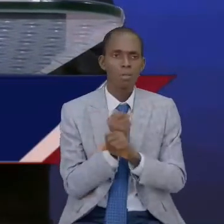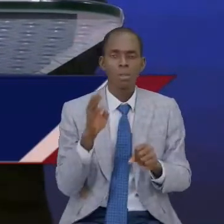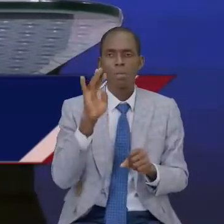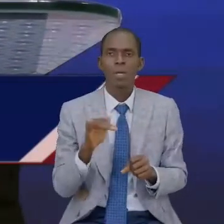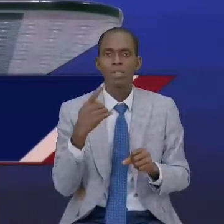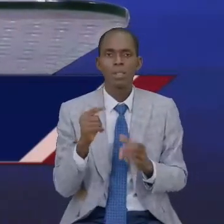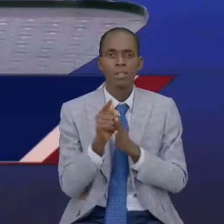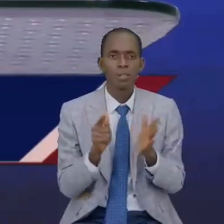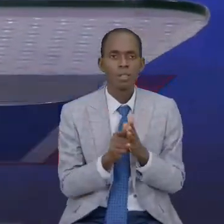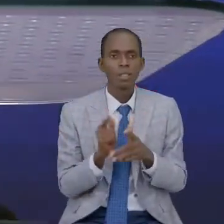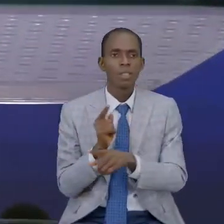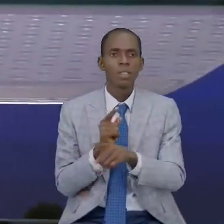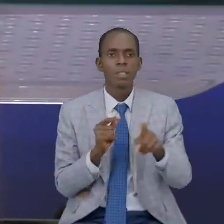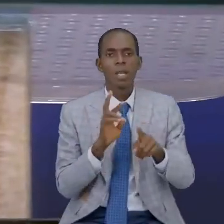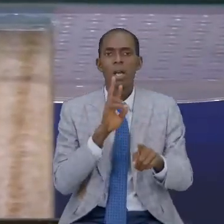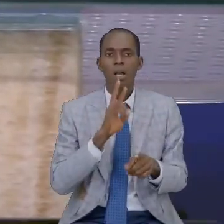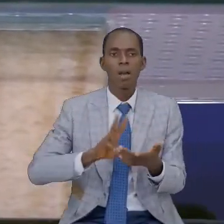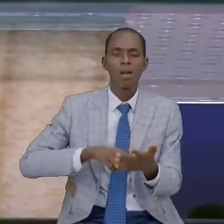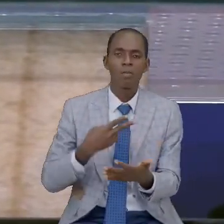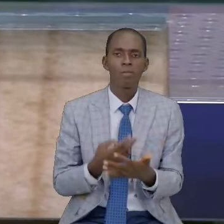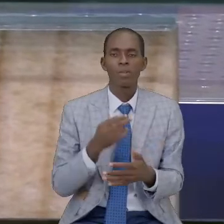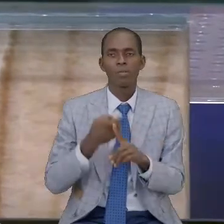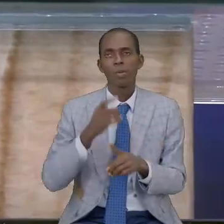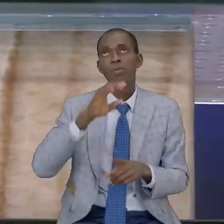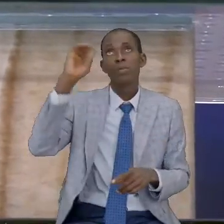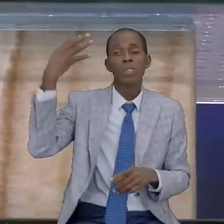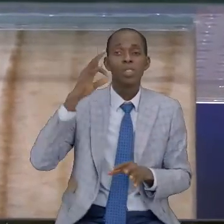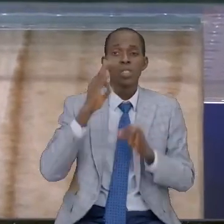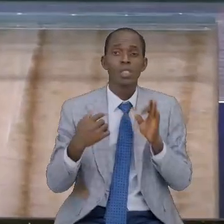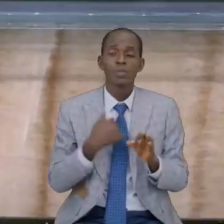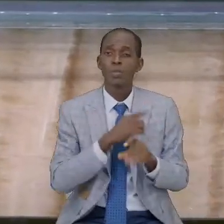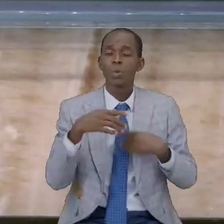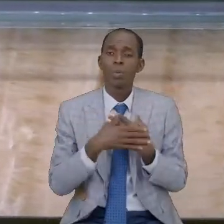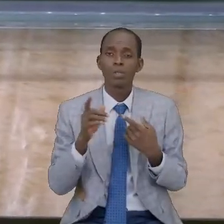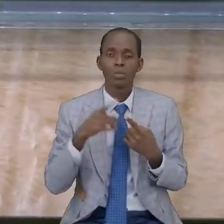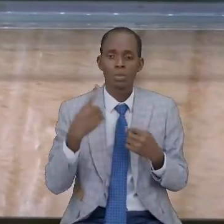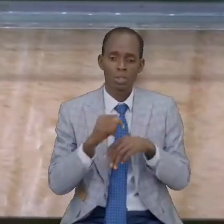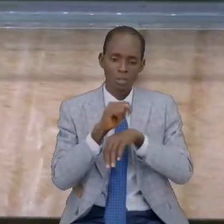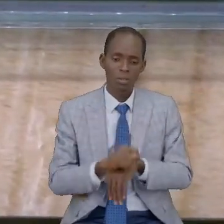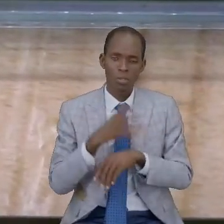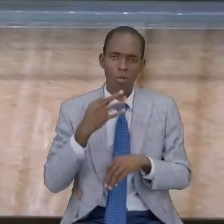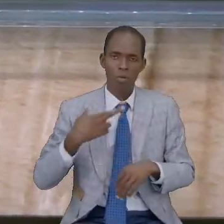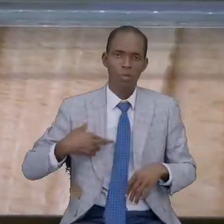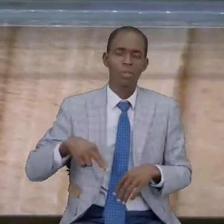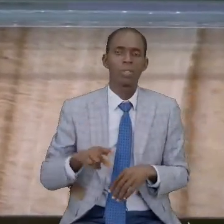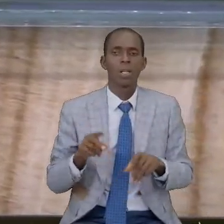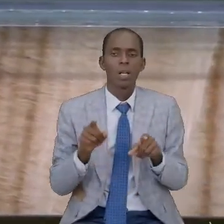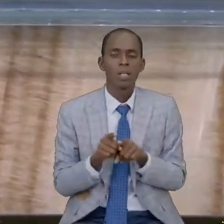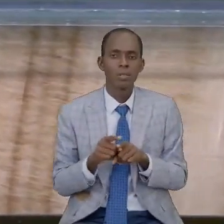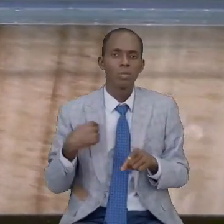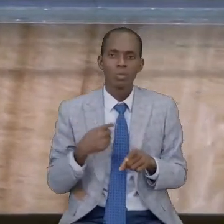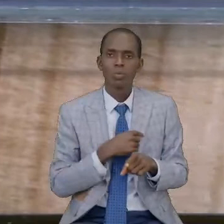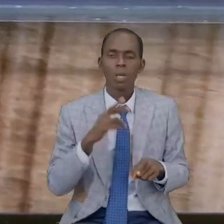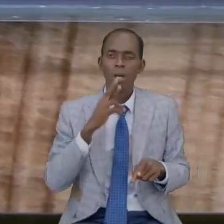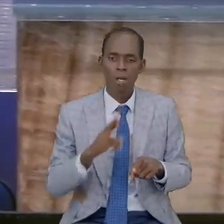justified by the law, ye are falling from grace. If we go back to the tradition of religion as